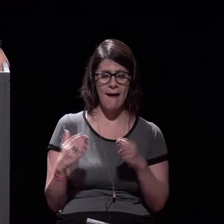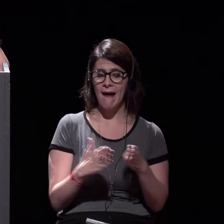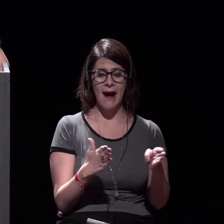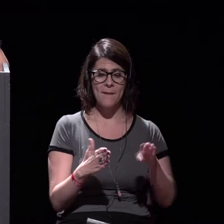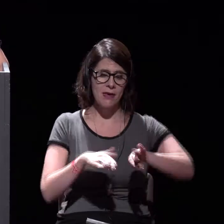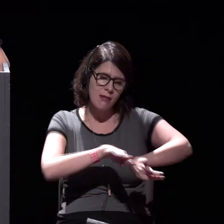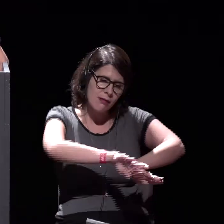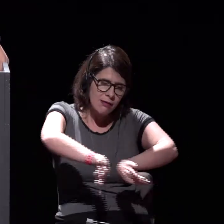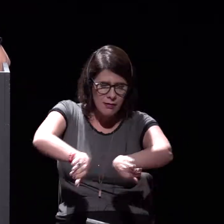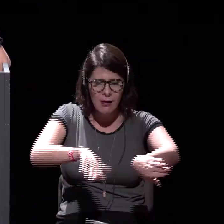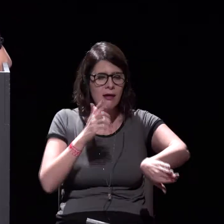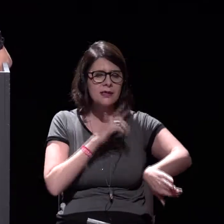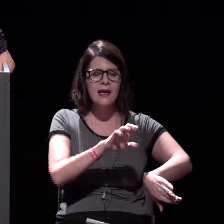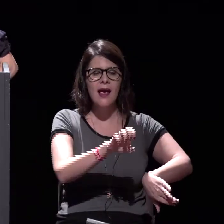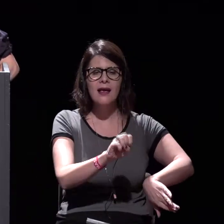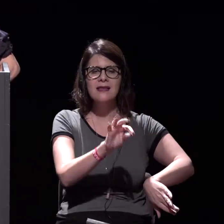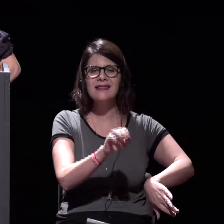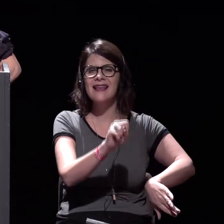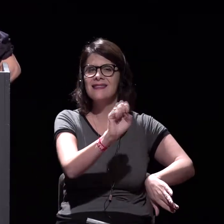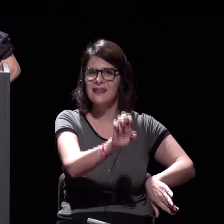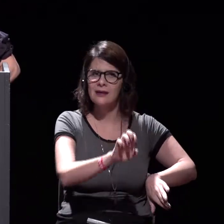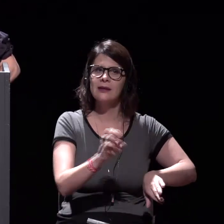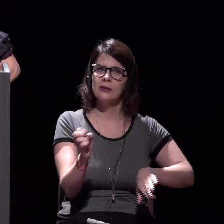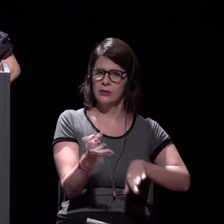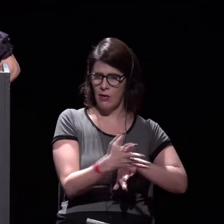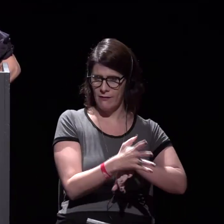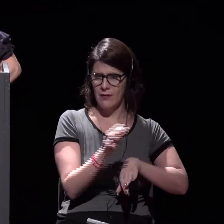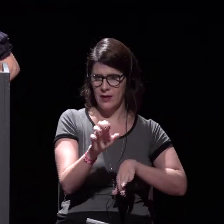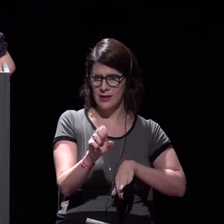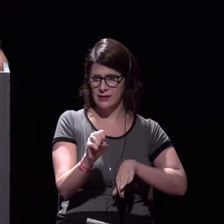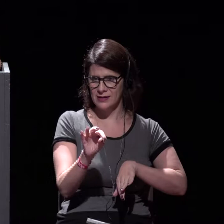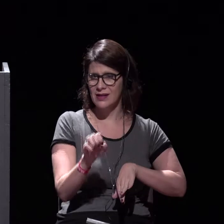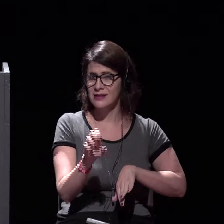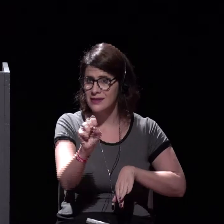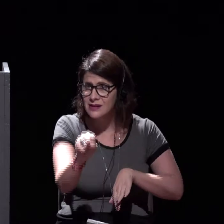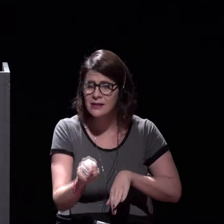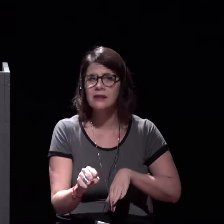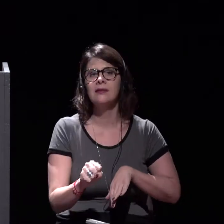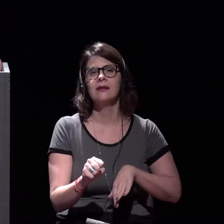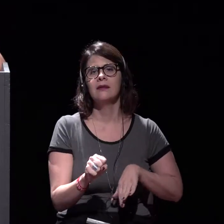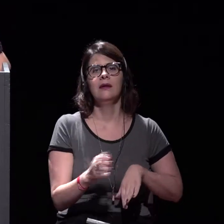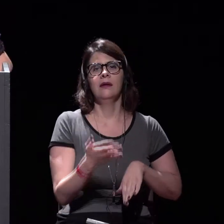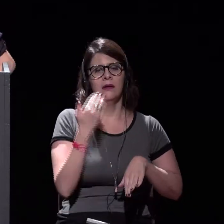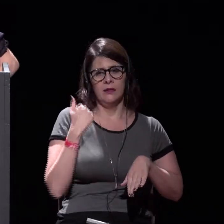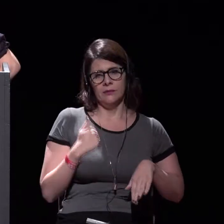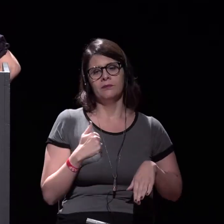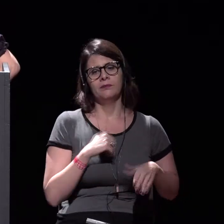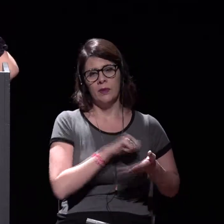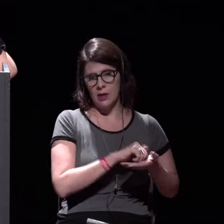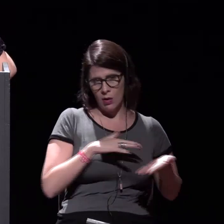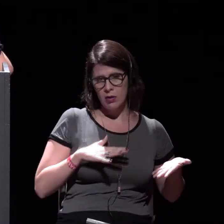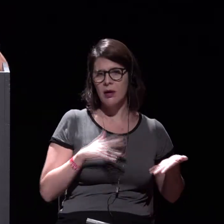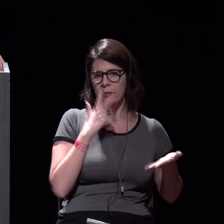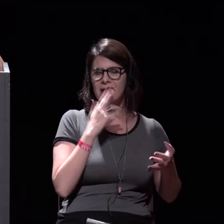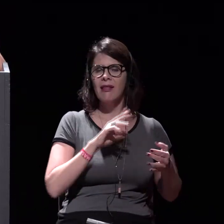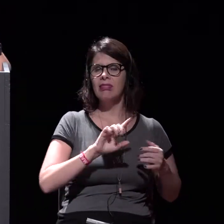been defutured by coloniality. I have certain issues, some long-standing issues with the role